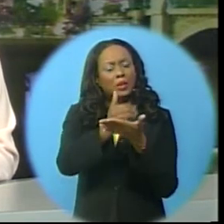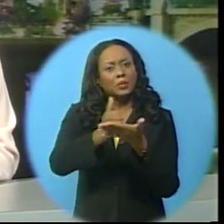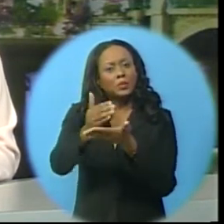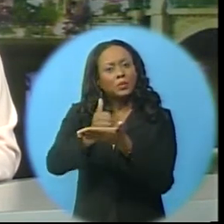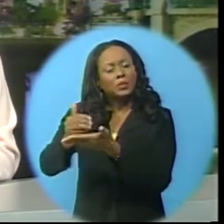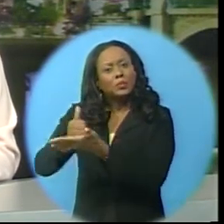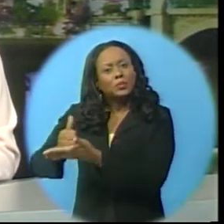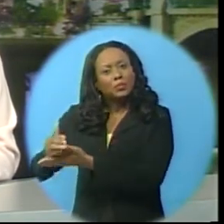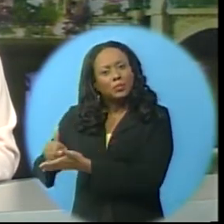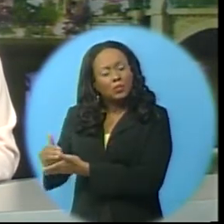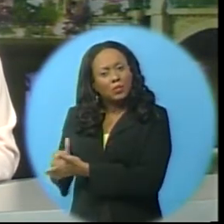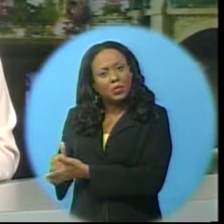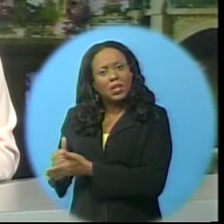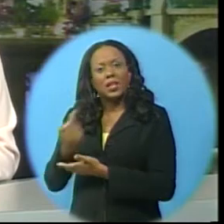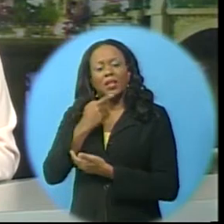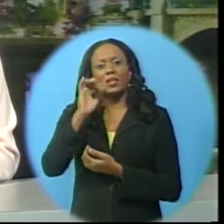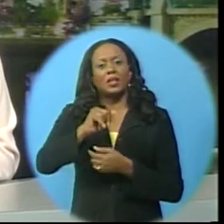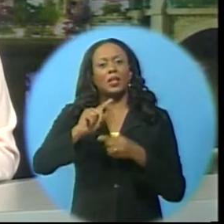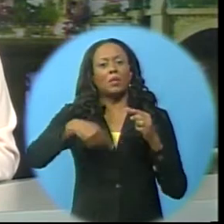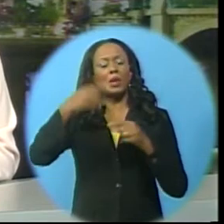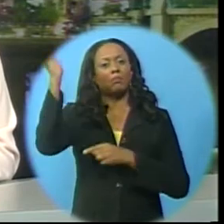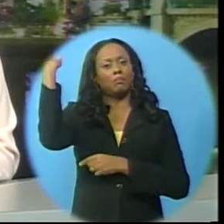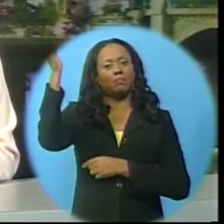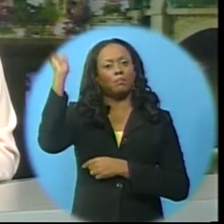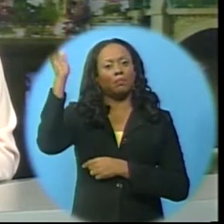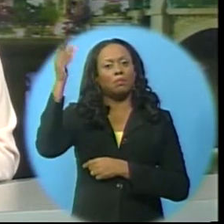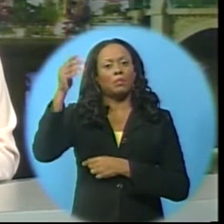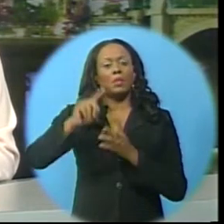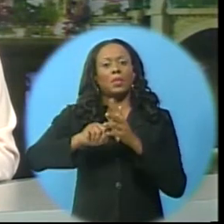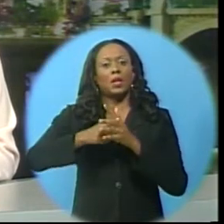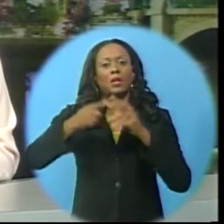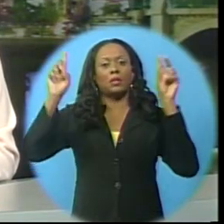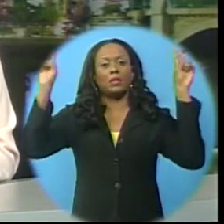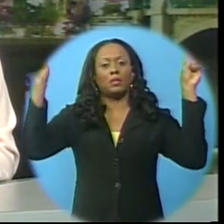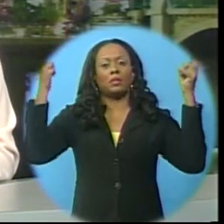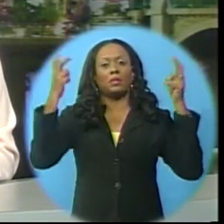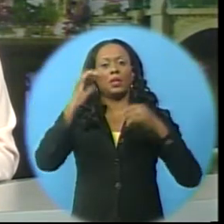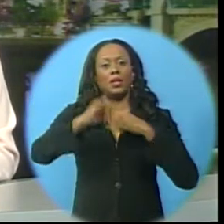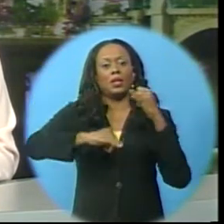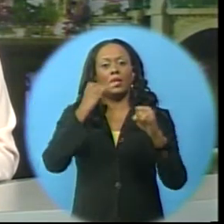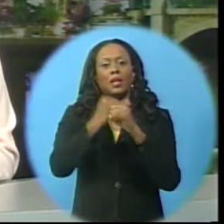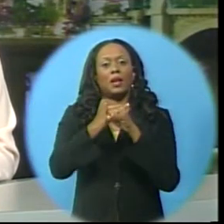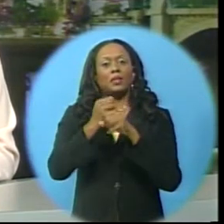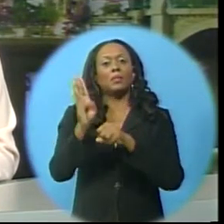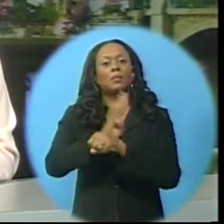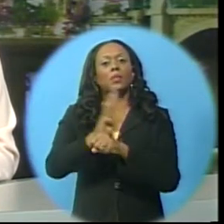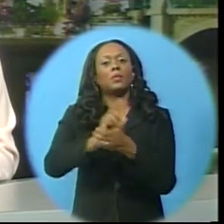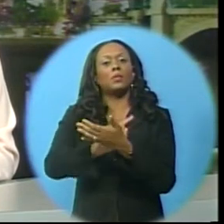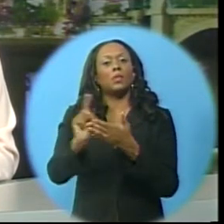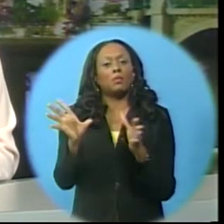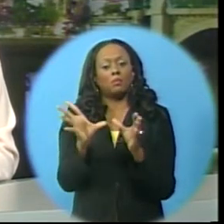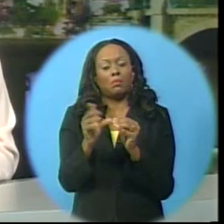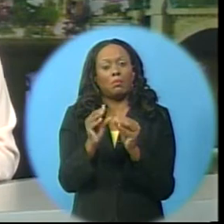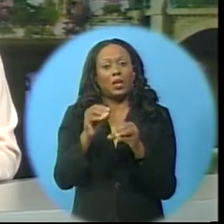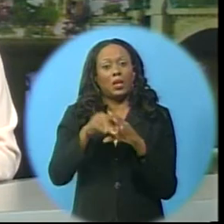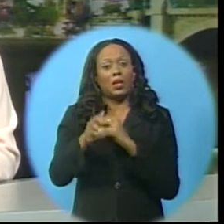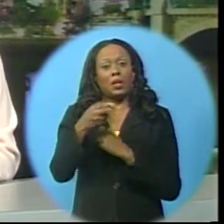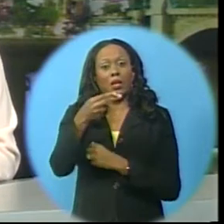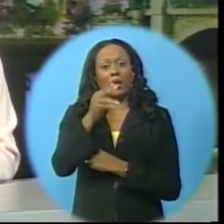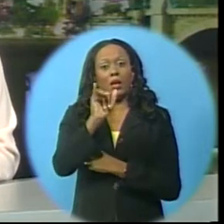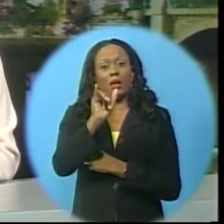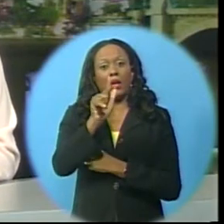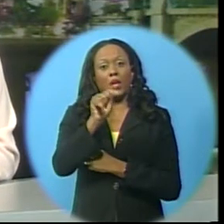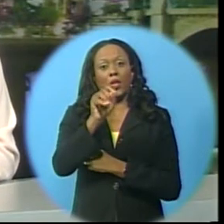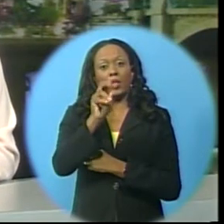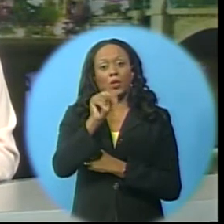area he made the comment while delivering the feature address at the start of the 2015 international business week conference at the